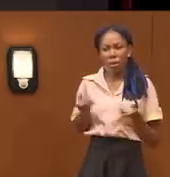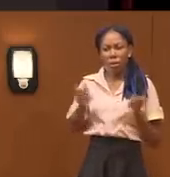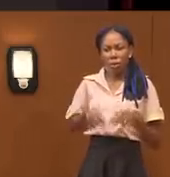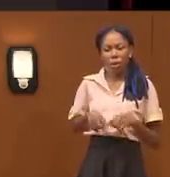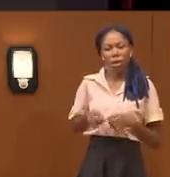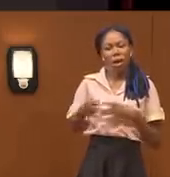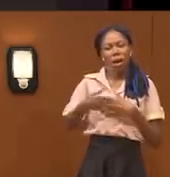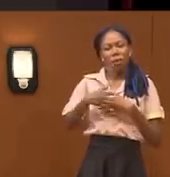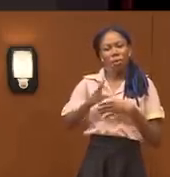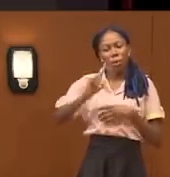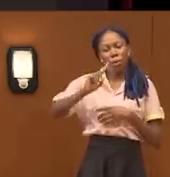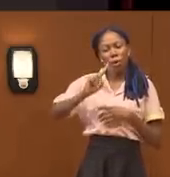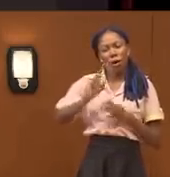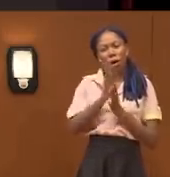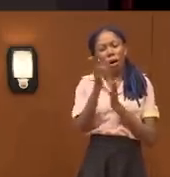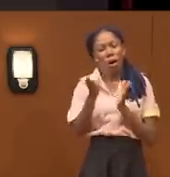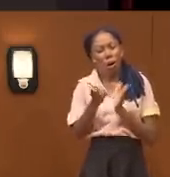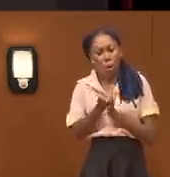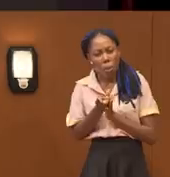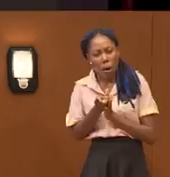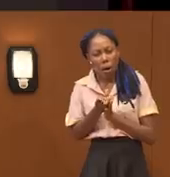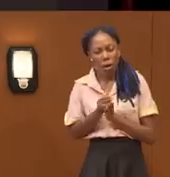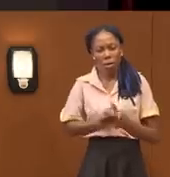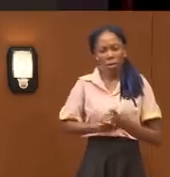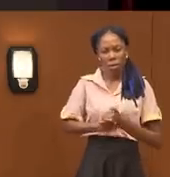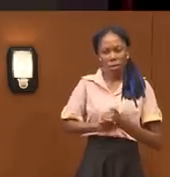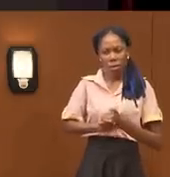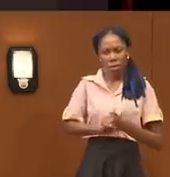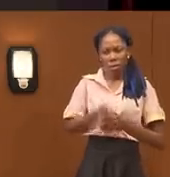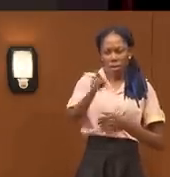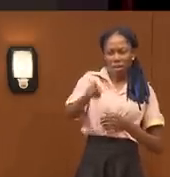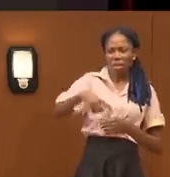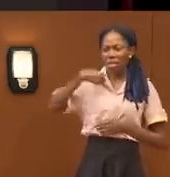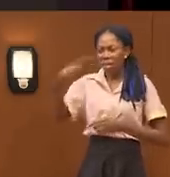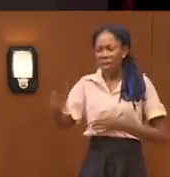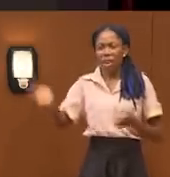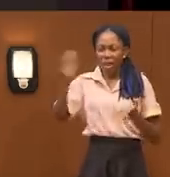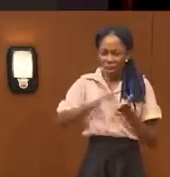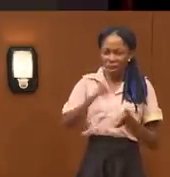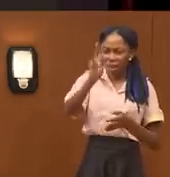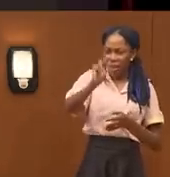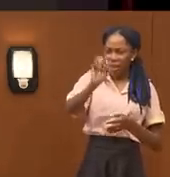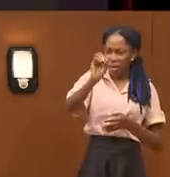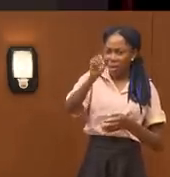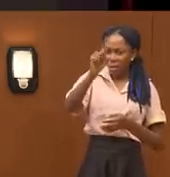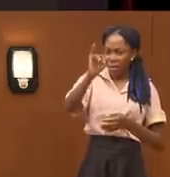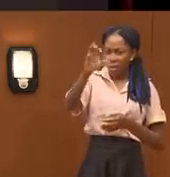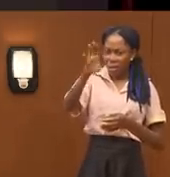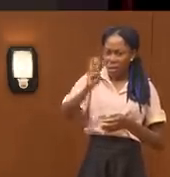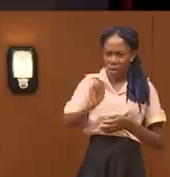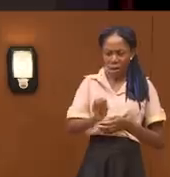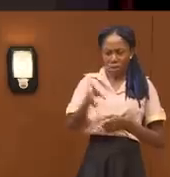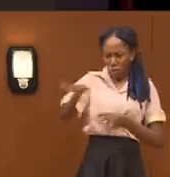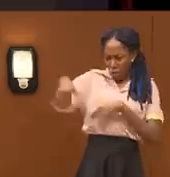around 1 hour time or 2 hour time, he sent me quick notice again from the lawyer. I said, why you can you give me the 2 options? You give me account